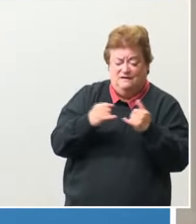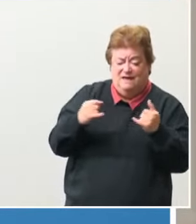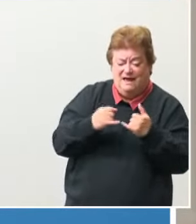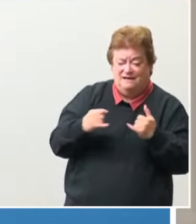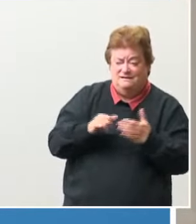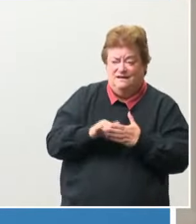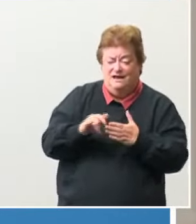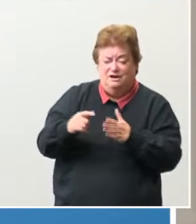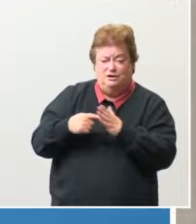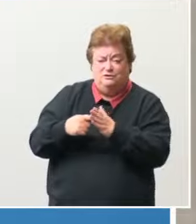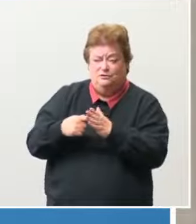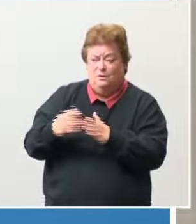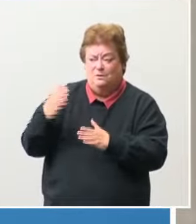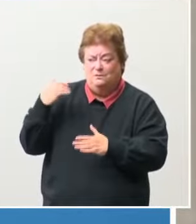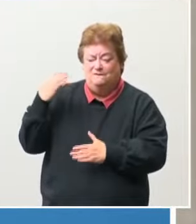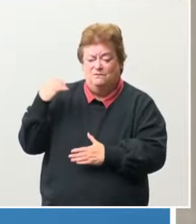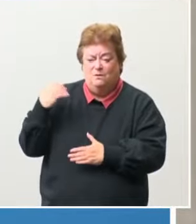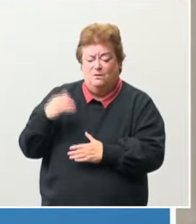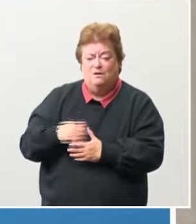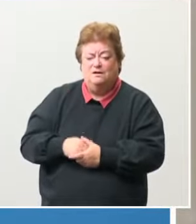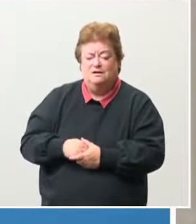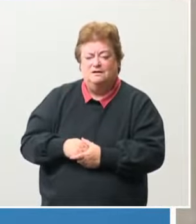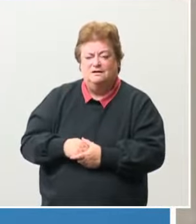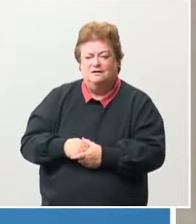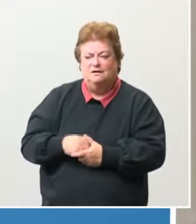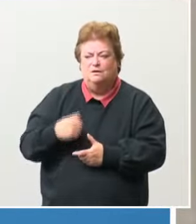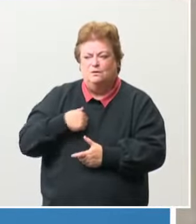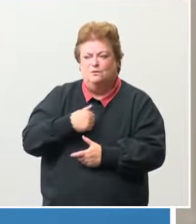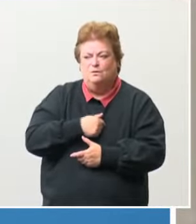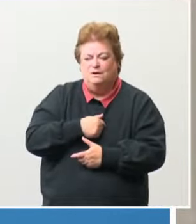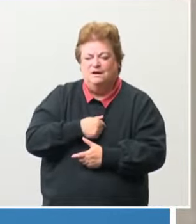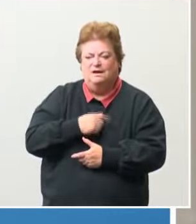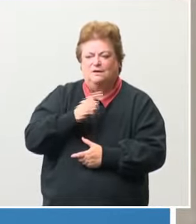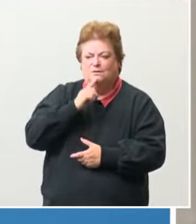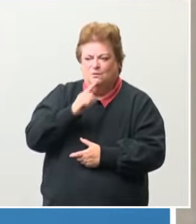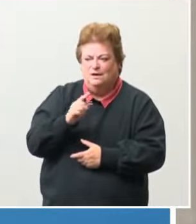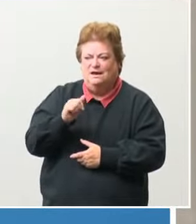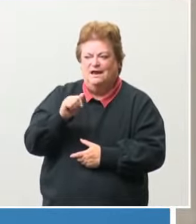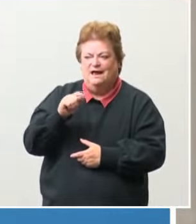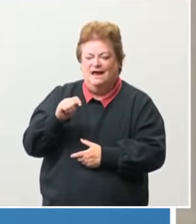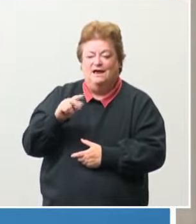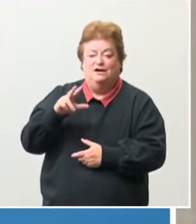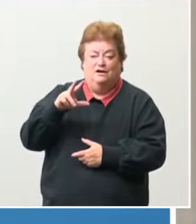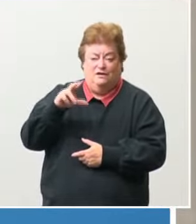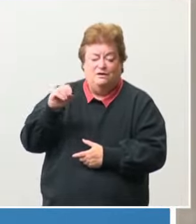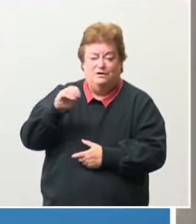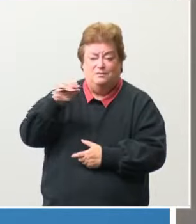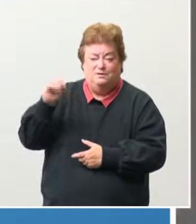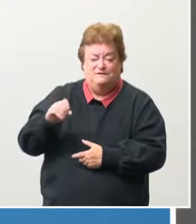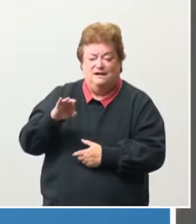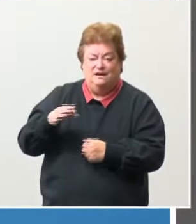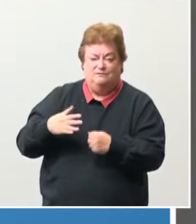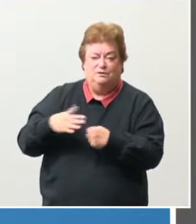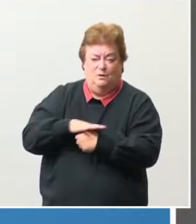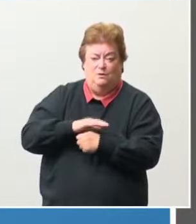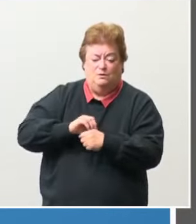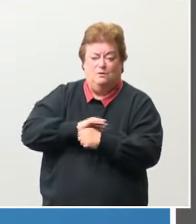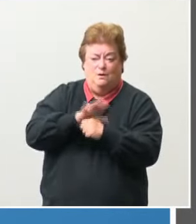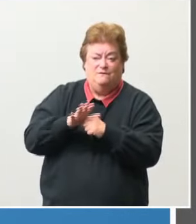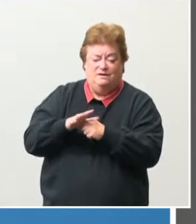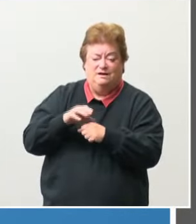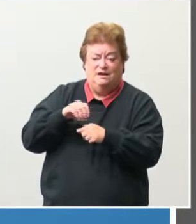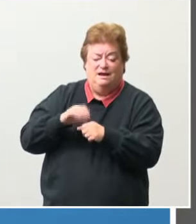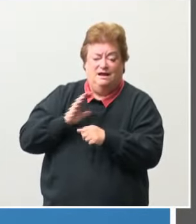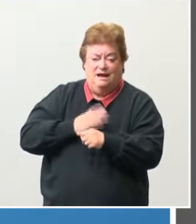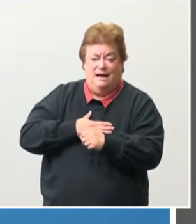previous chart, if you looked at those lines, really we would be at about 30% of the total COVID that would be in